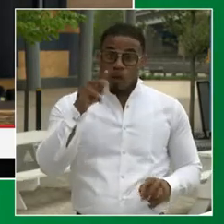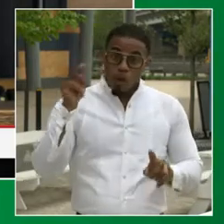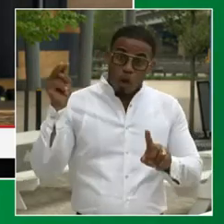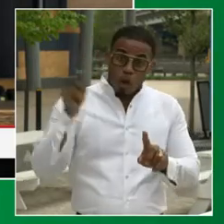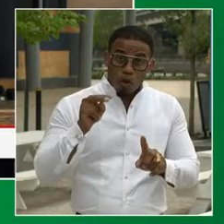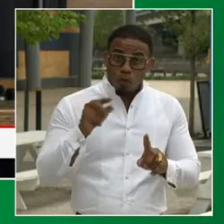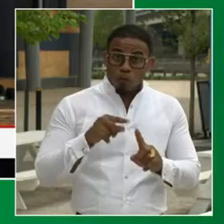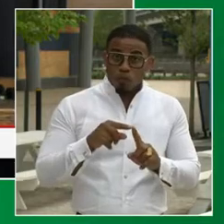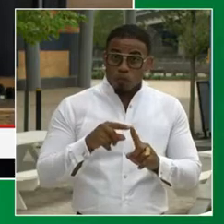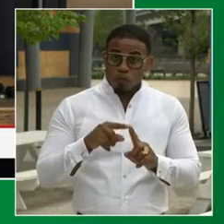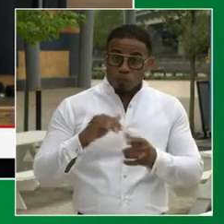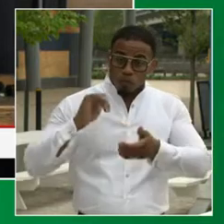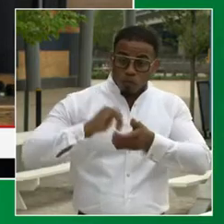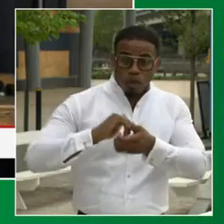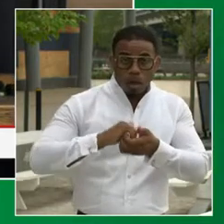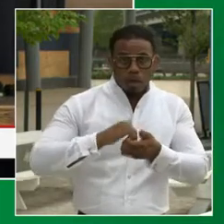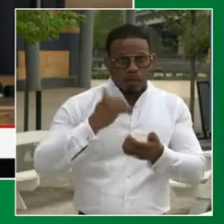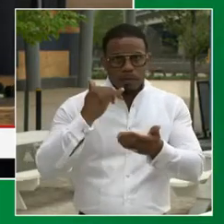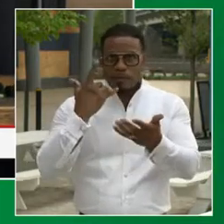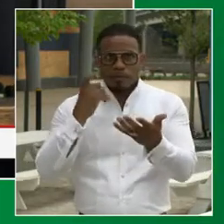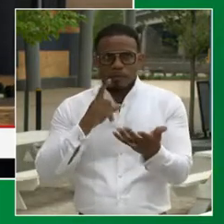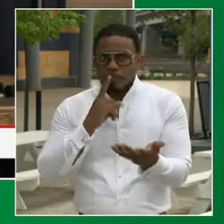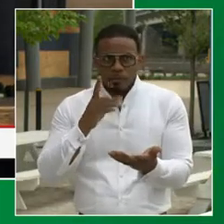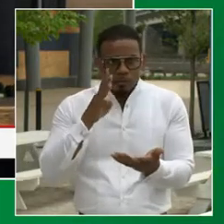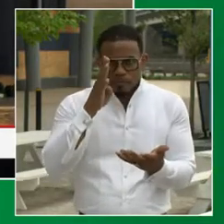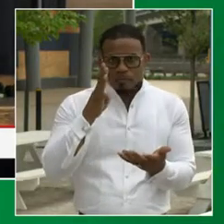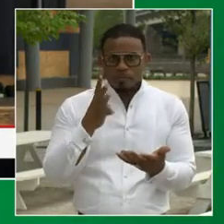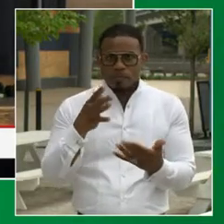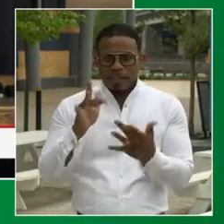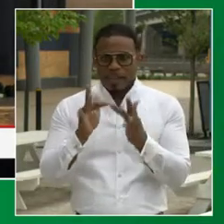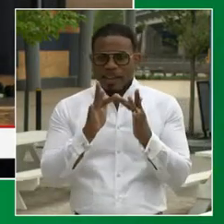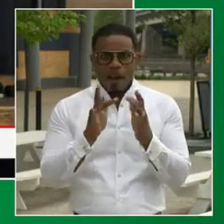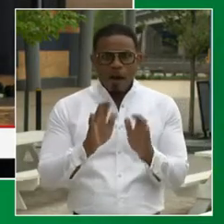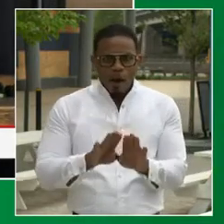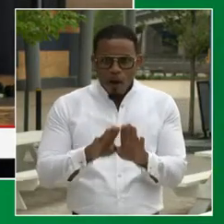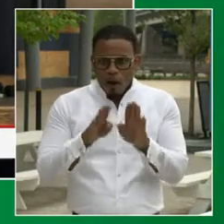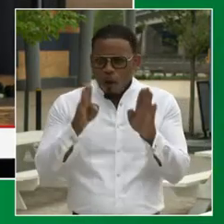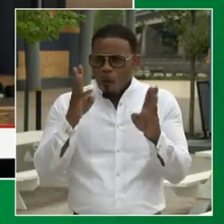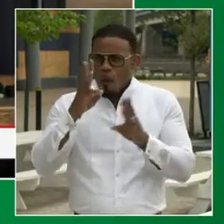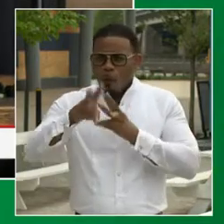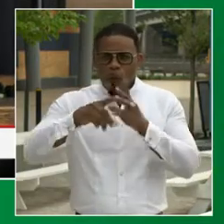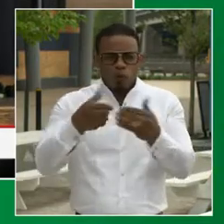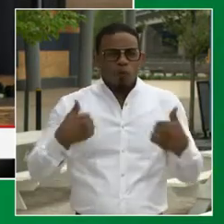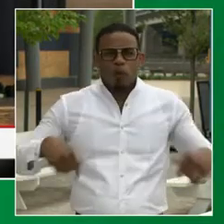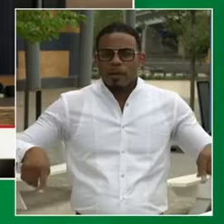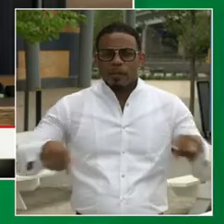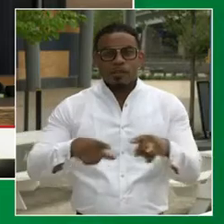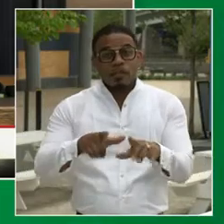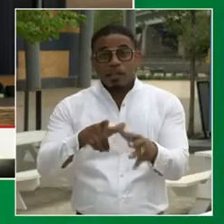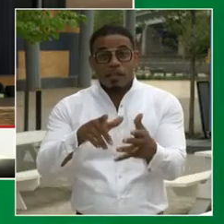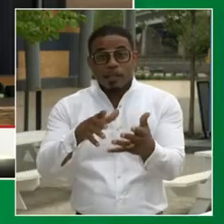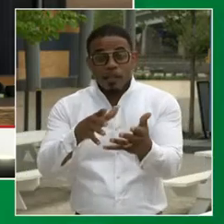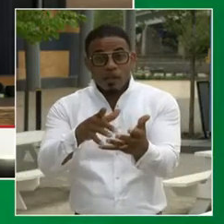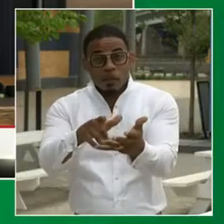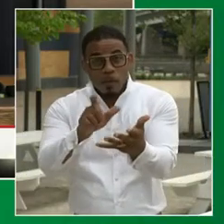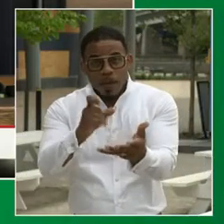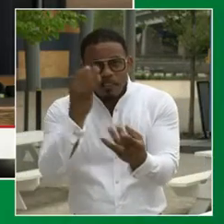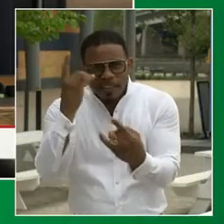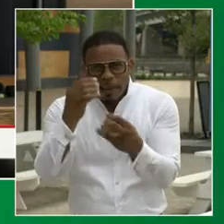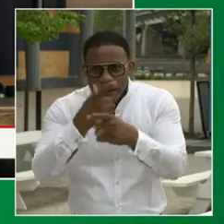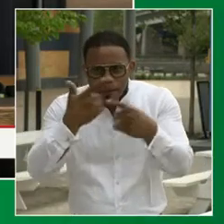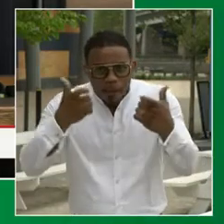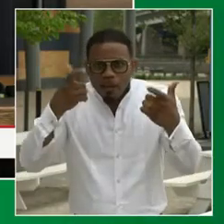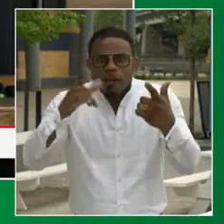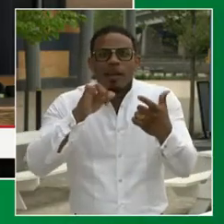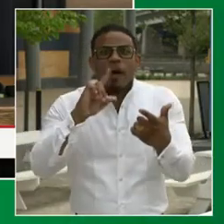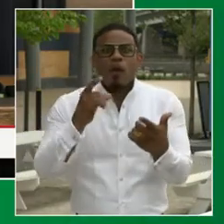looking to partner, if just being creative, the internet is opening up the world to us. And you got to think bigger. You